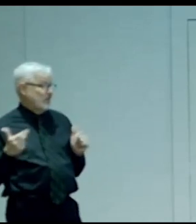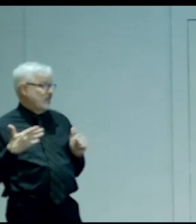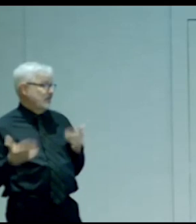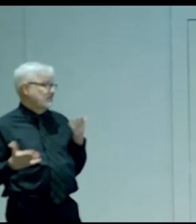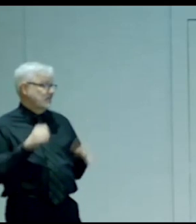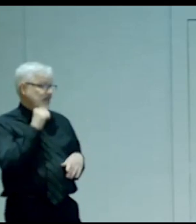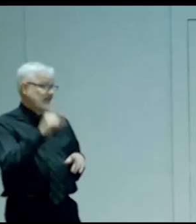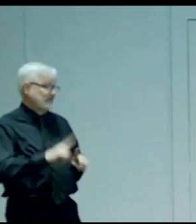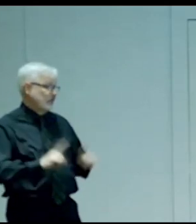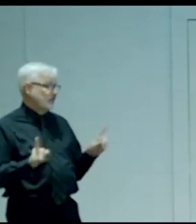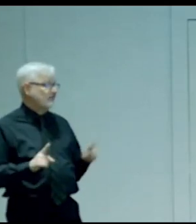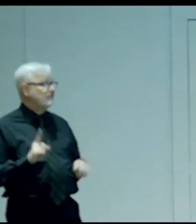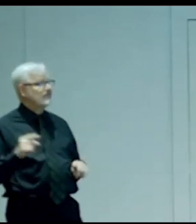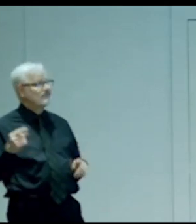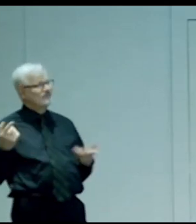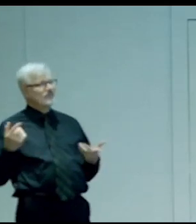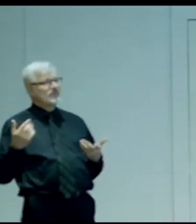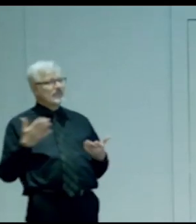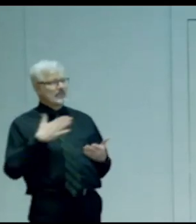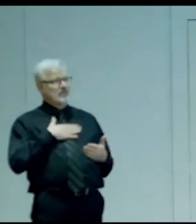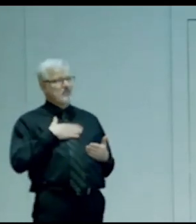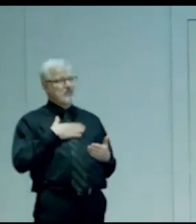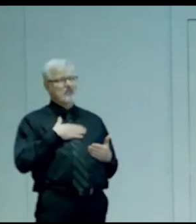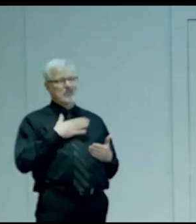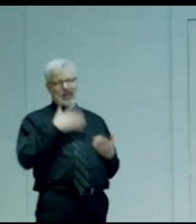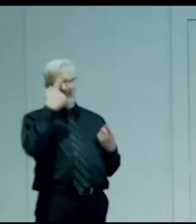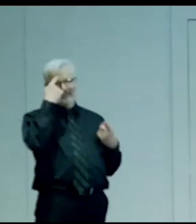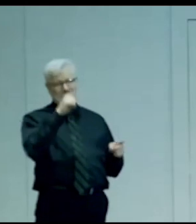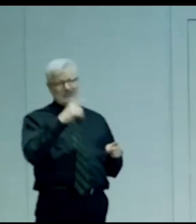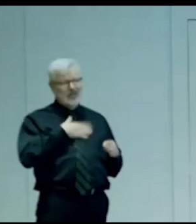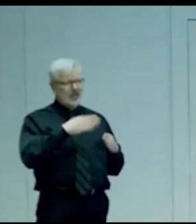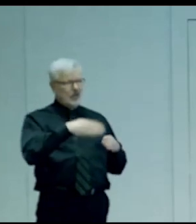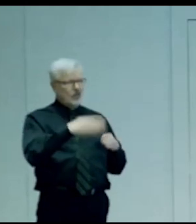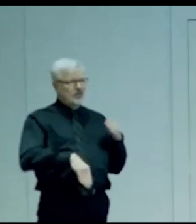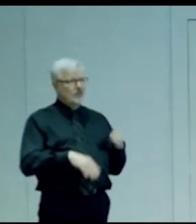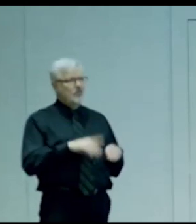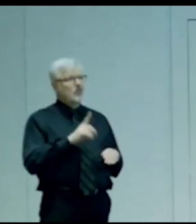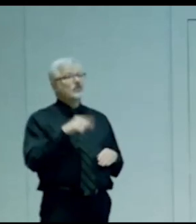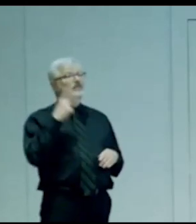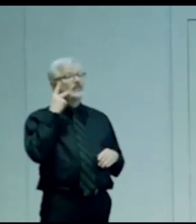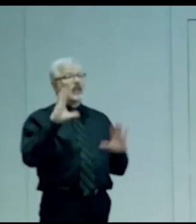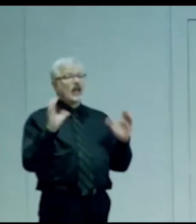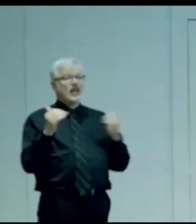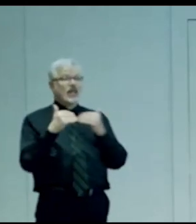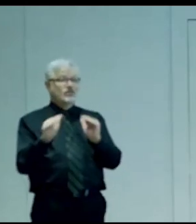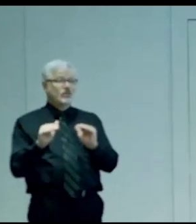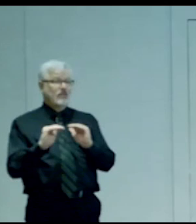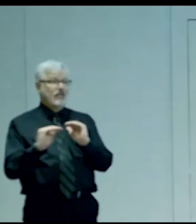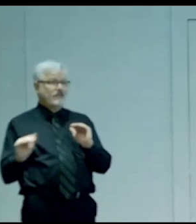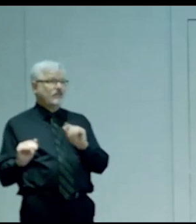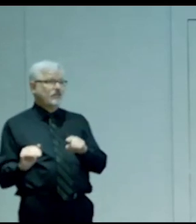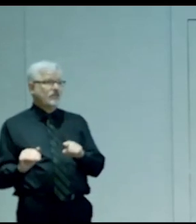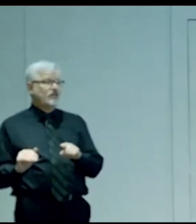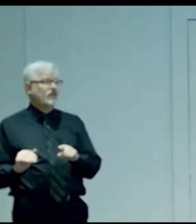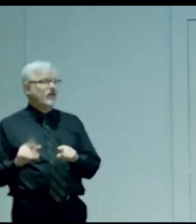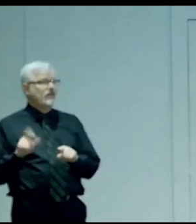but at this point, that would be my conclusion. But when you get to the classroom level, where you have to